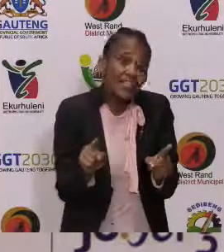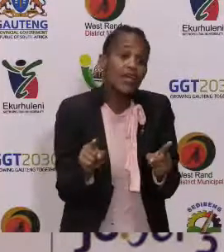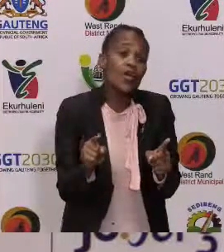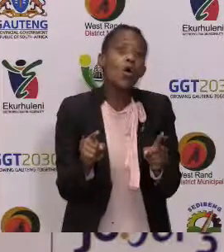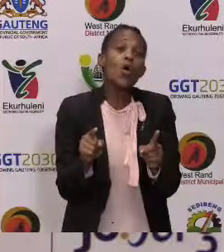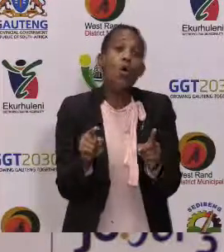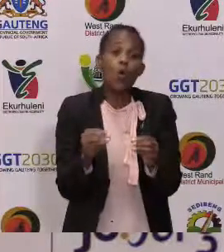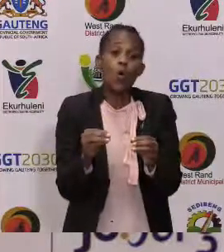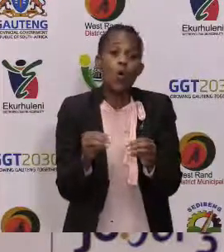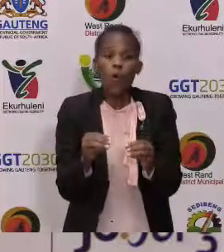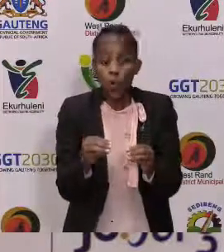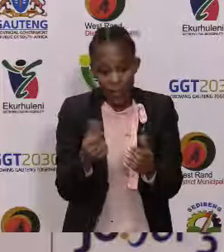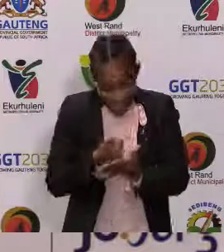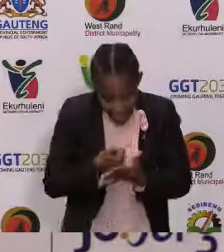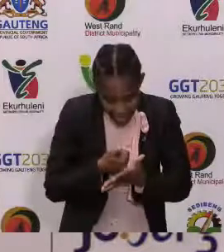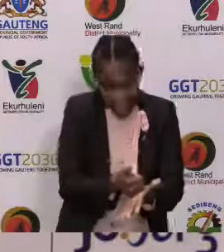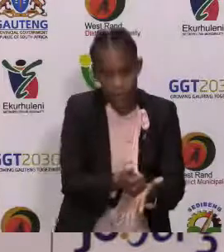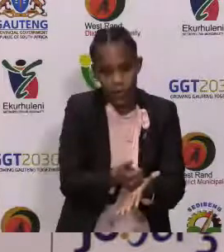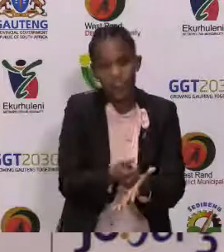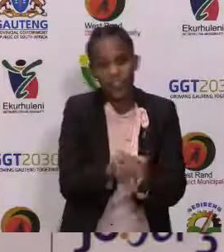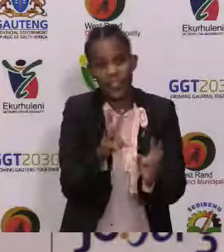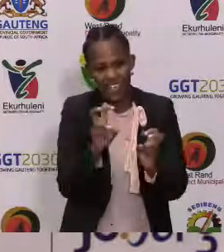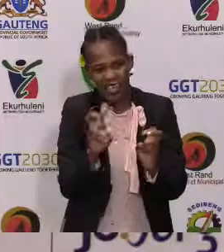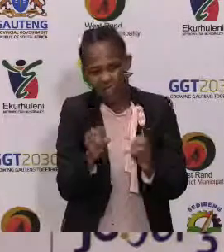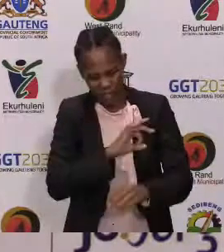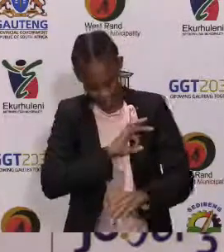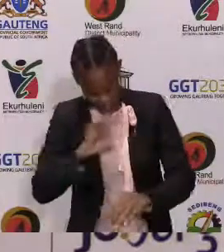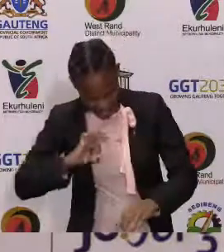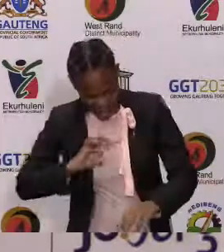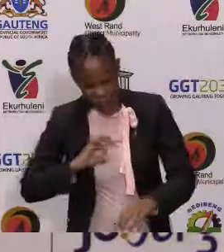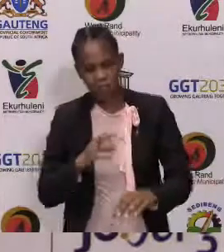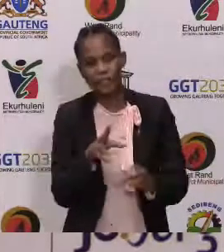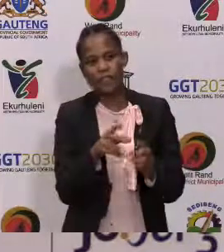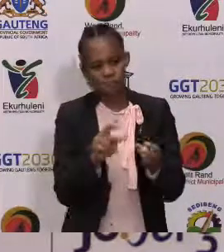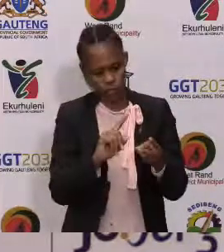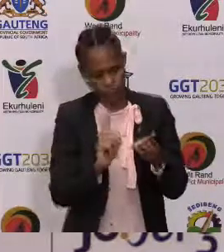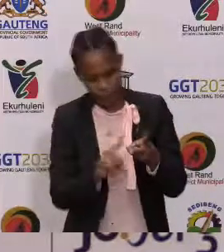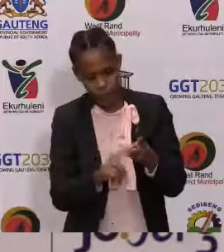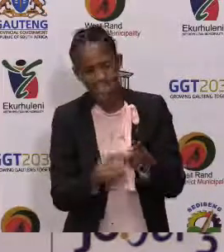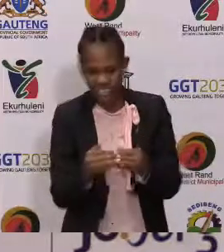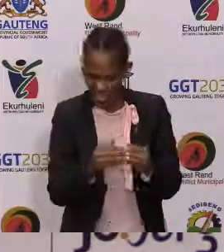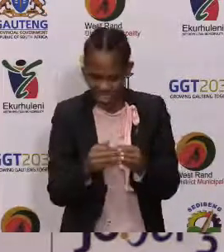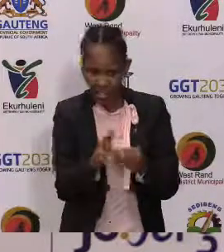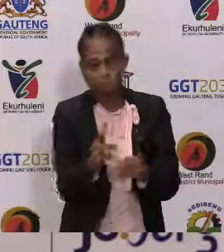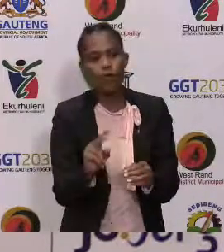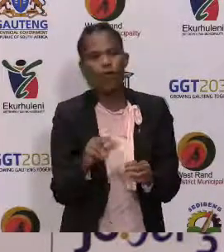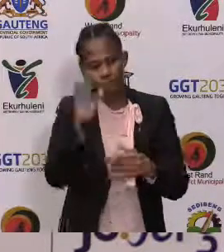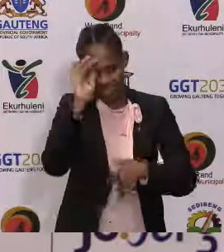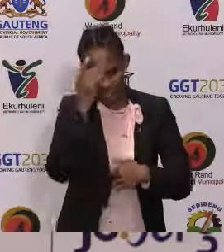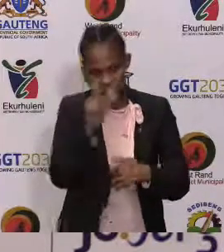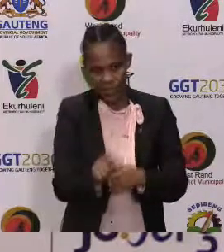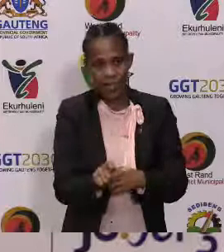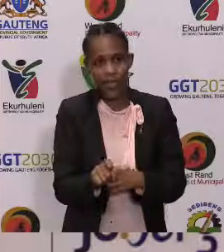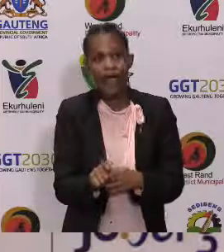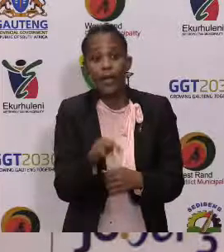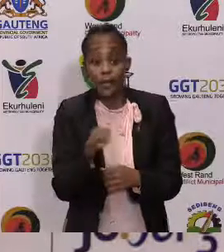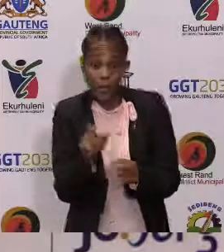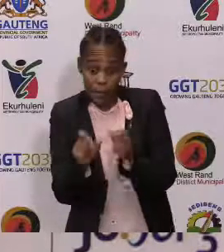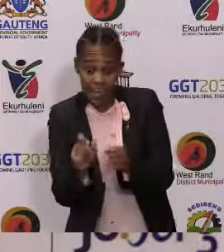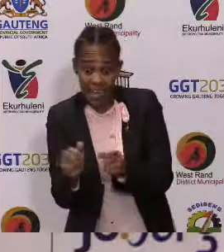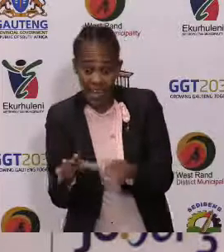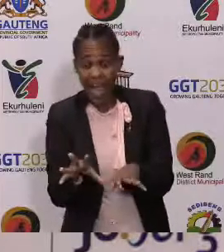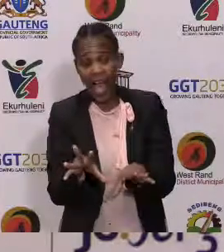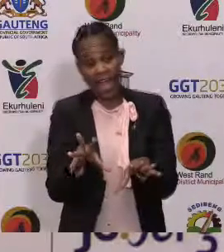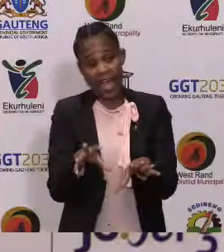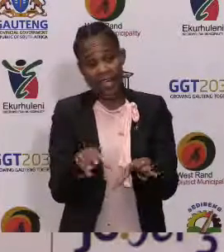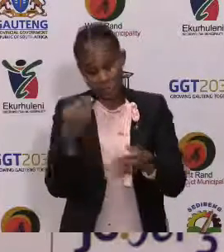the bed is the staffing, the care. But in many instances, once patients are admitted, now there's